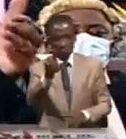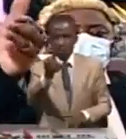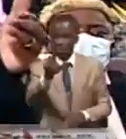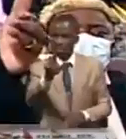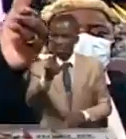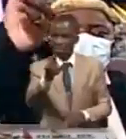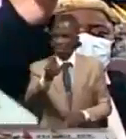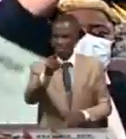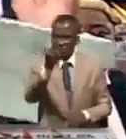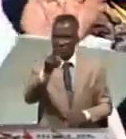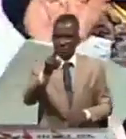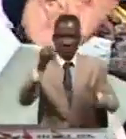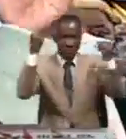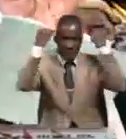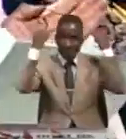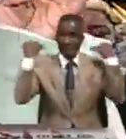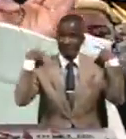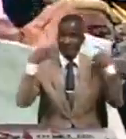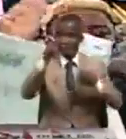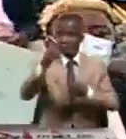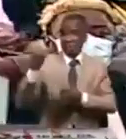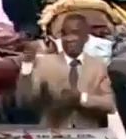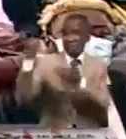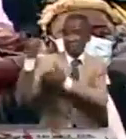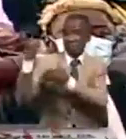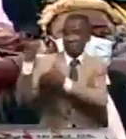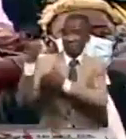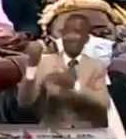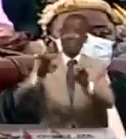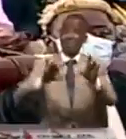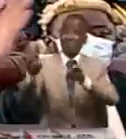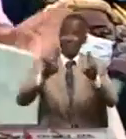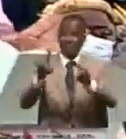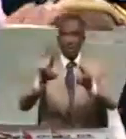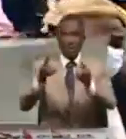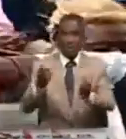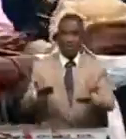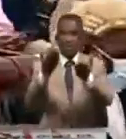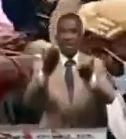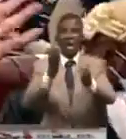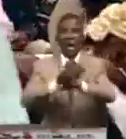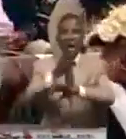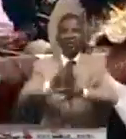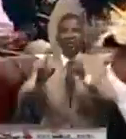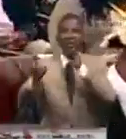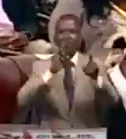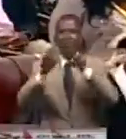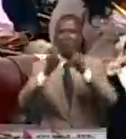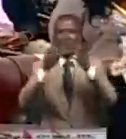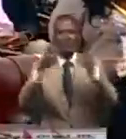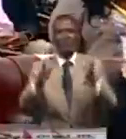lordship is referring to a submission of no case at the end of testimony, if that's what your lordship